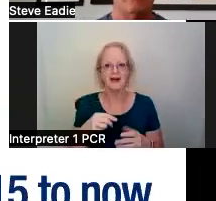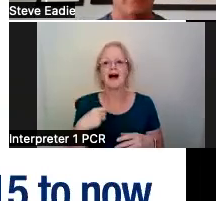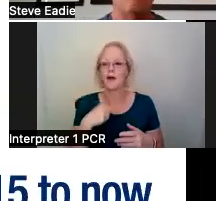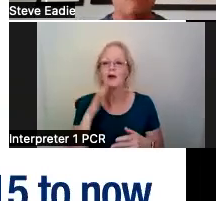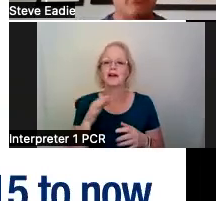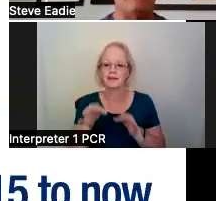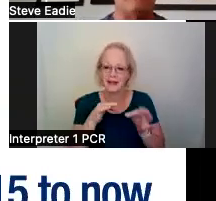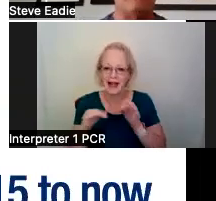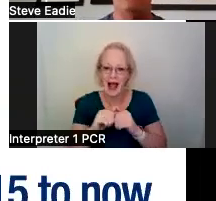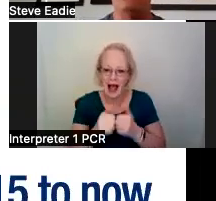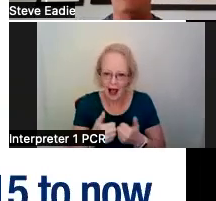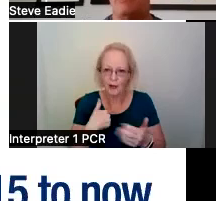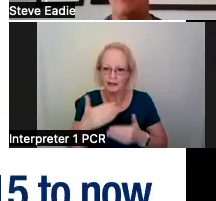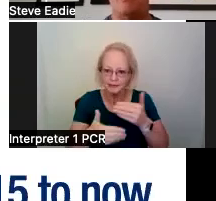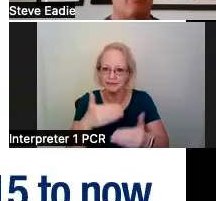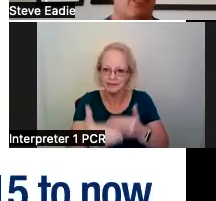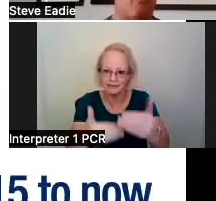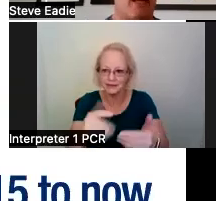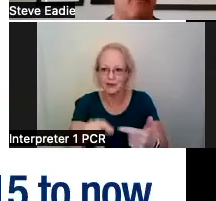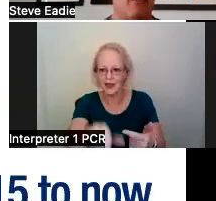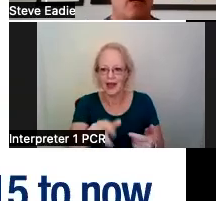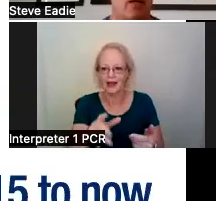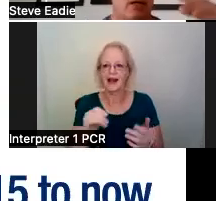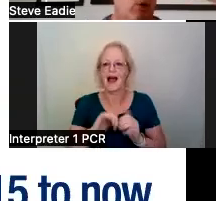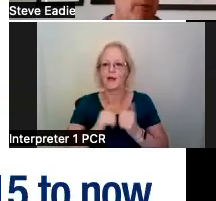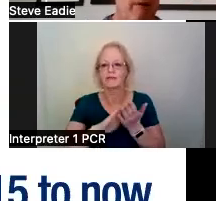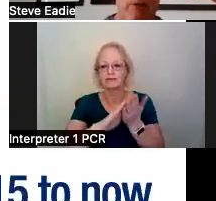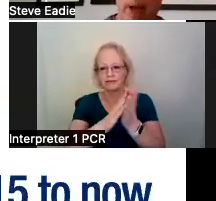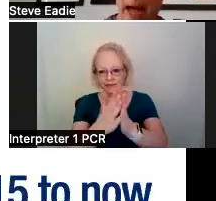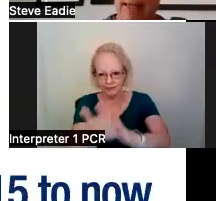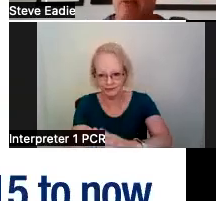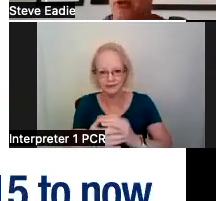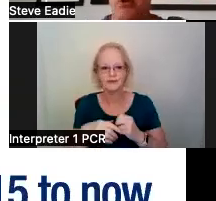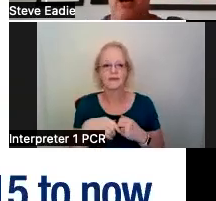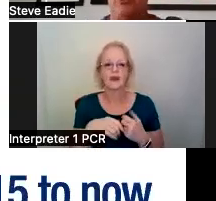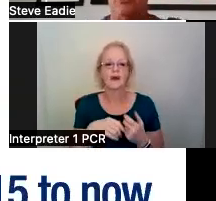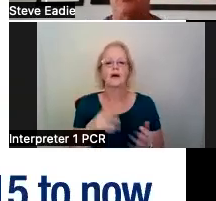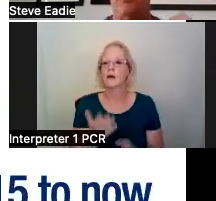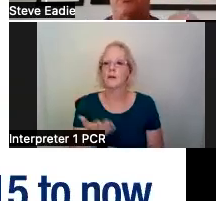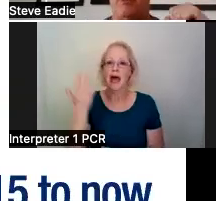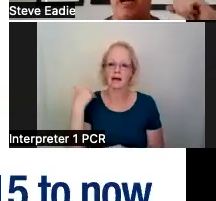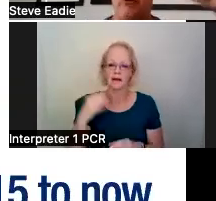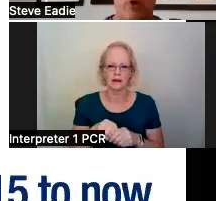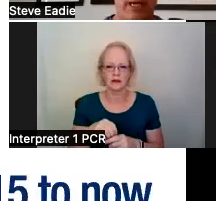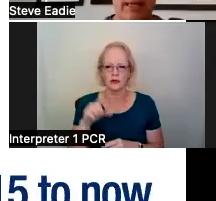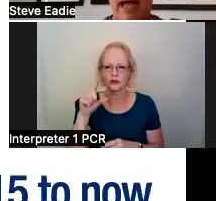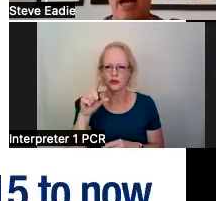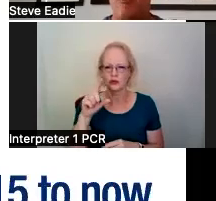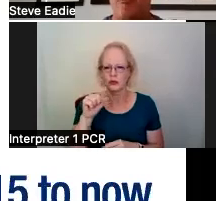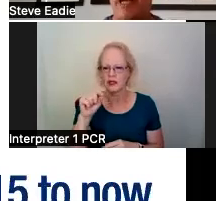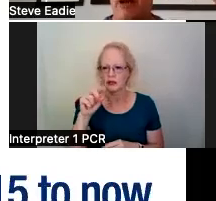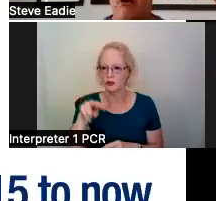today, and really the evolution of the Ideal Canadian Pension Plan. Preliminaries, back 2002, I was working